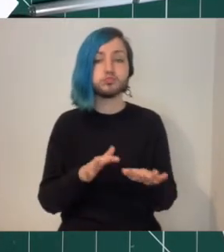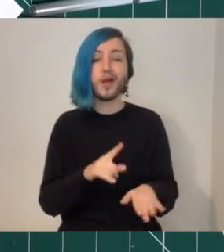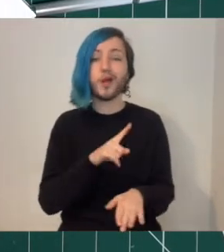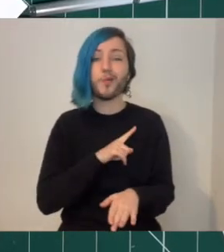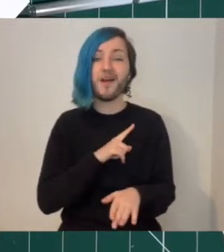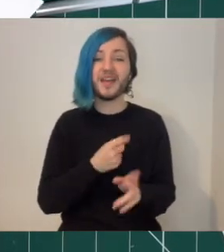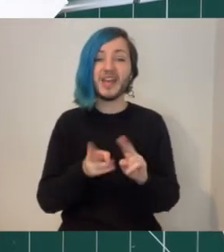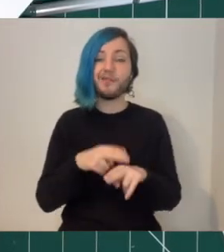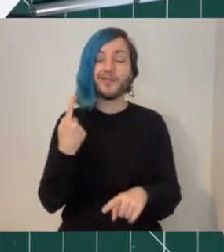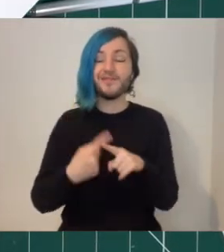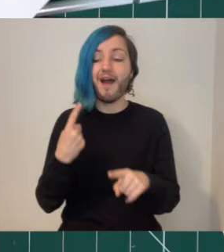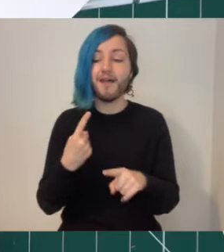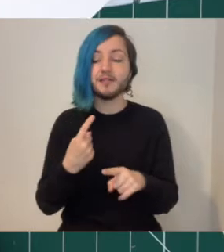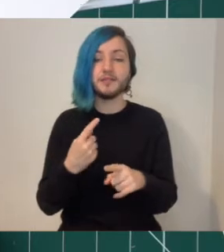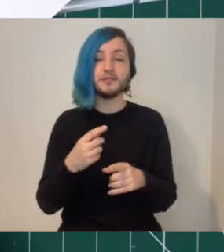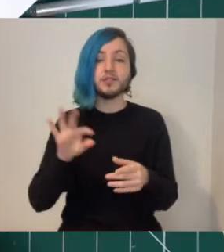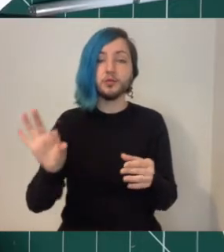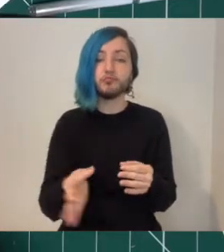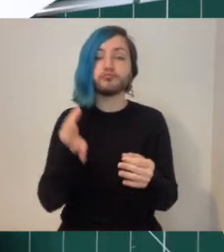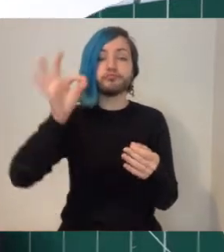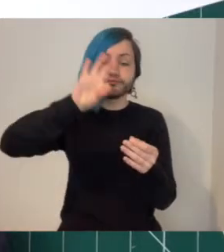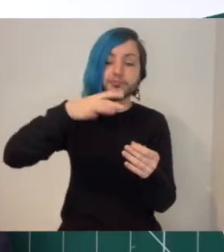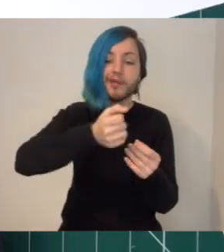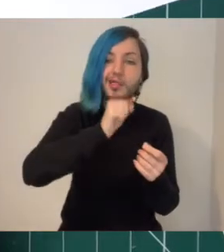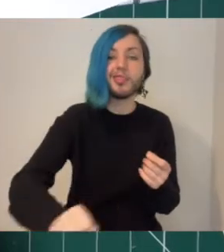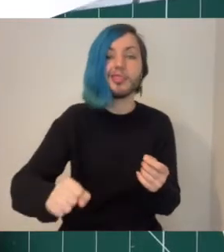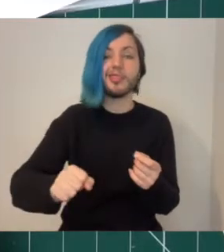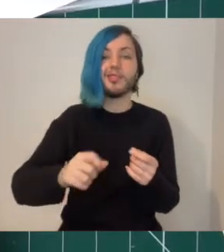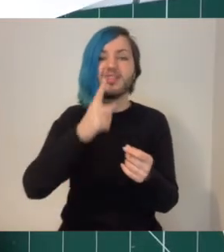and steadily, because otherwise you get some horribly